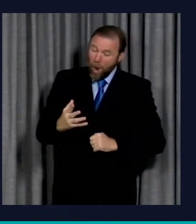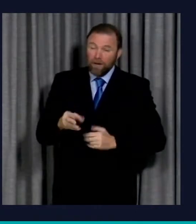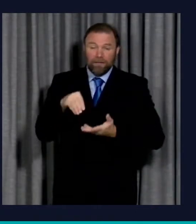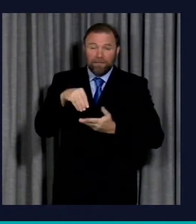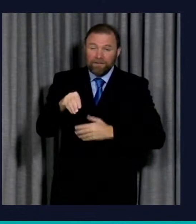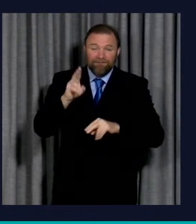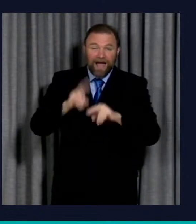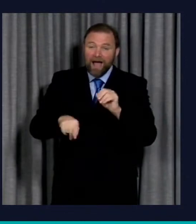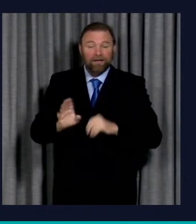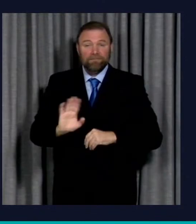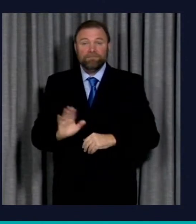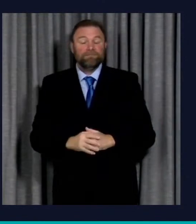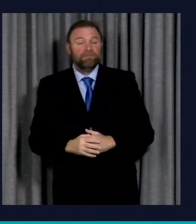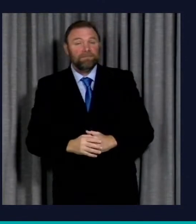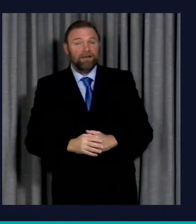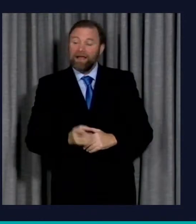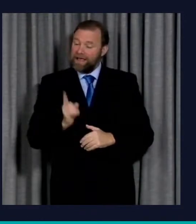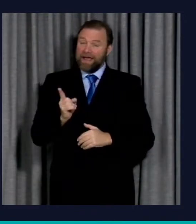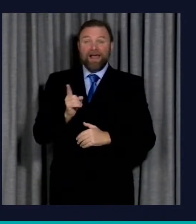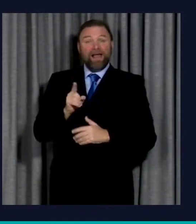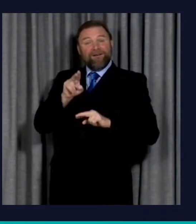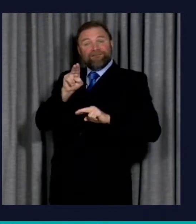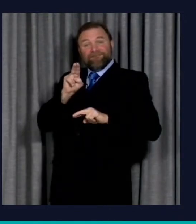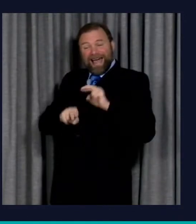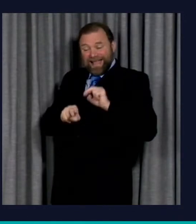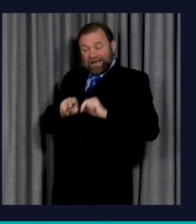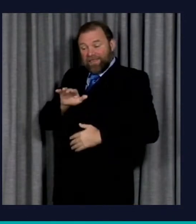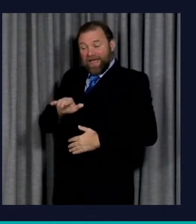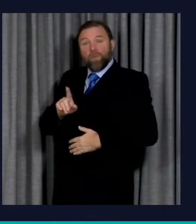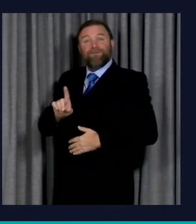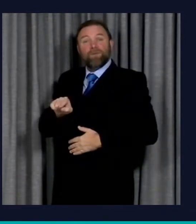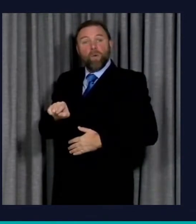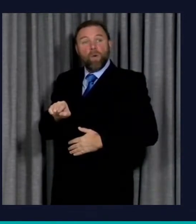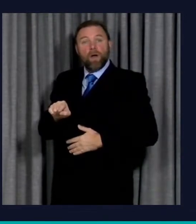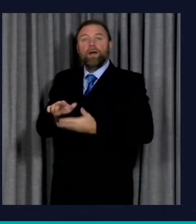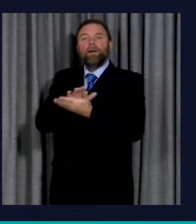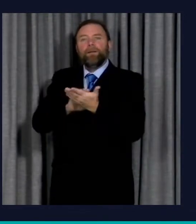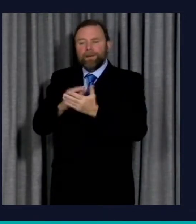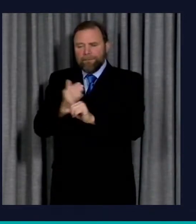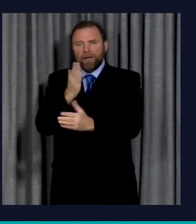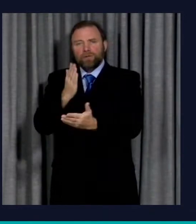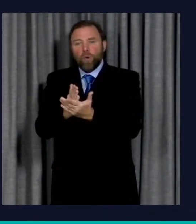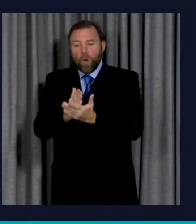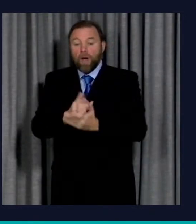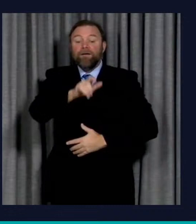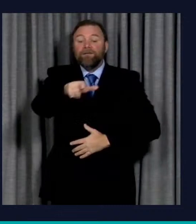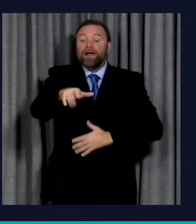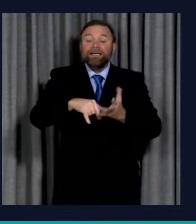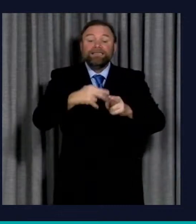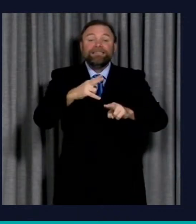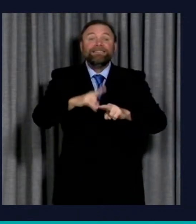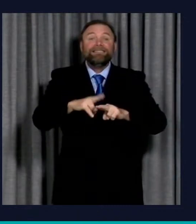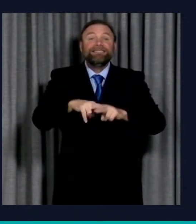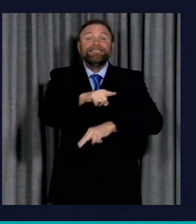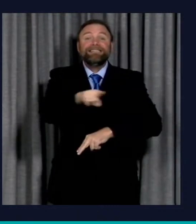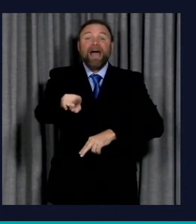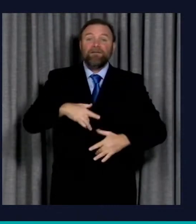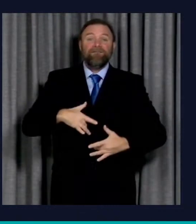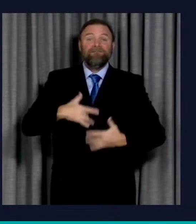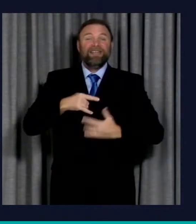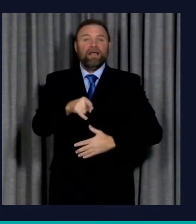in place. They are there to make sure that if a worker feels that an employer